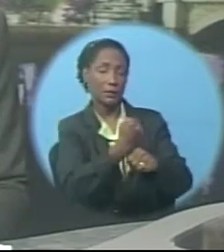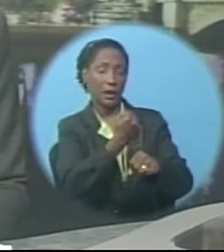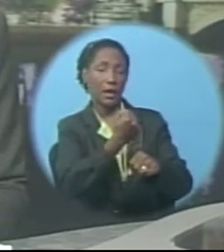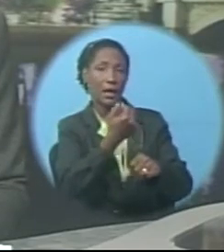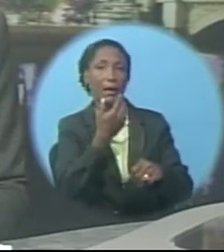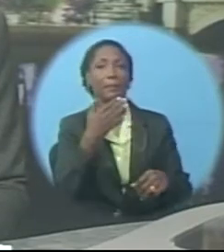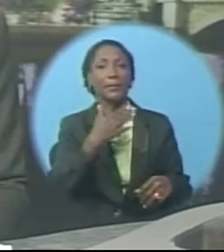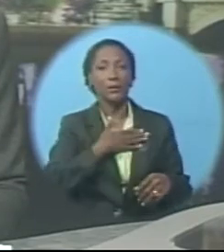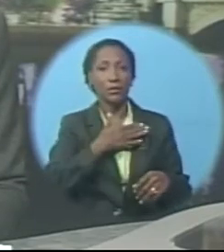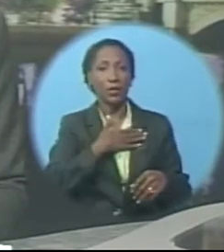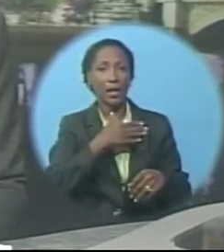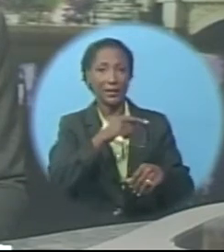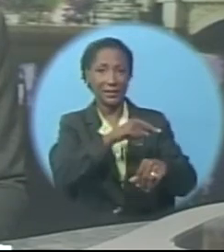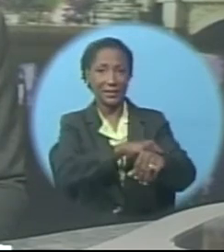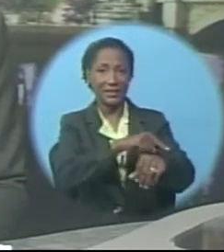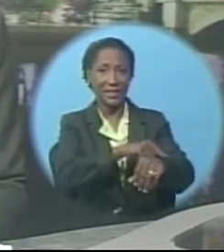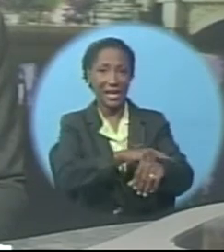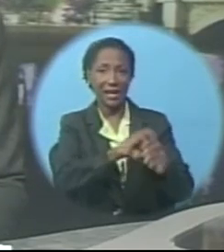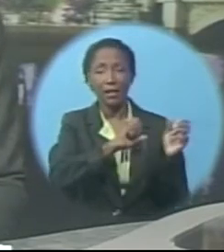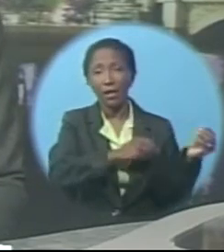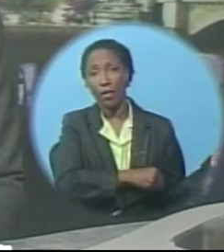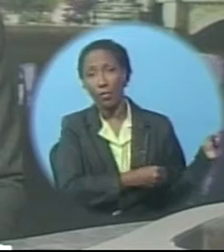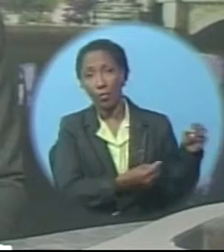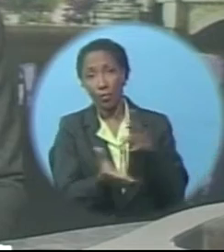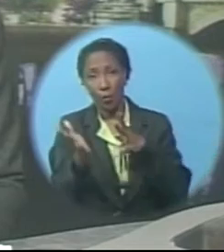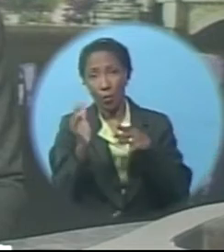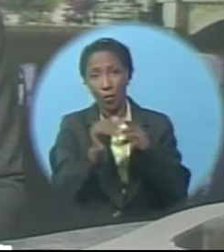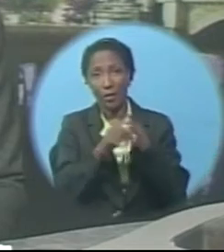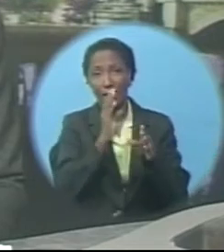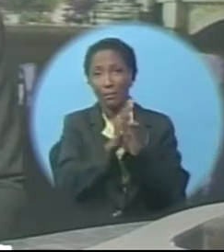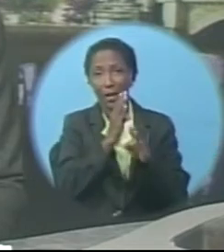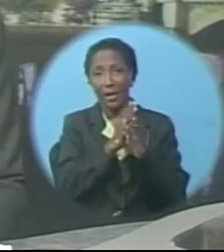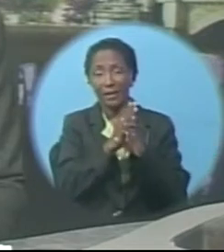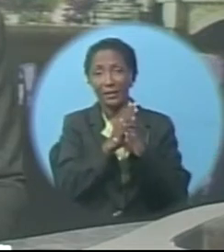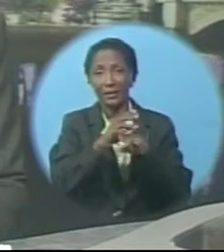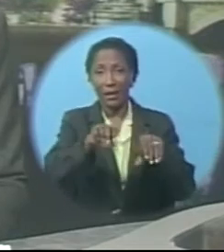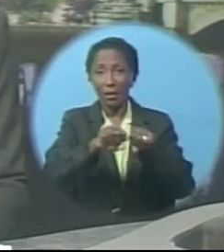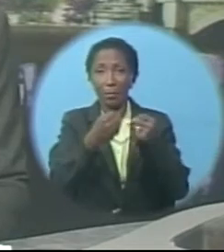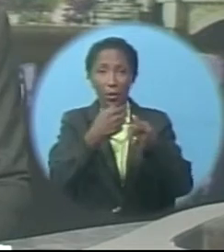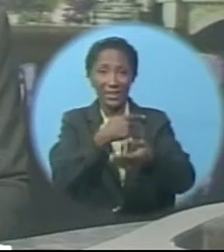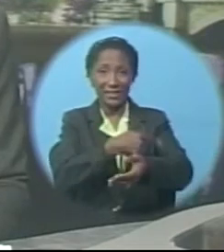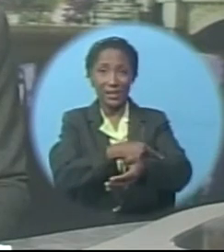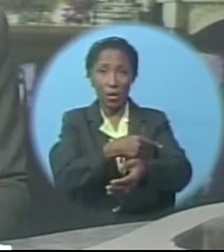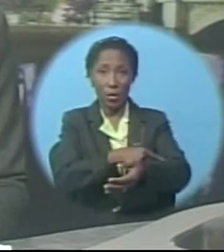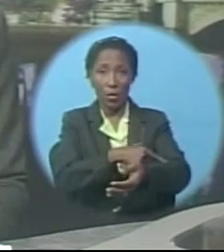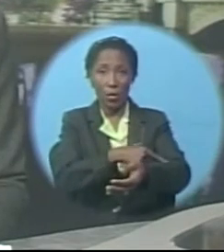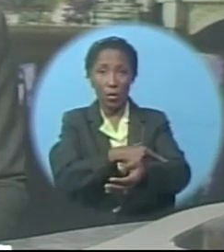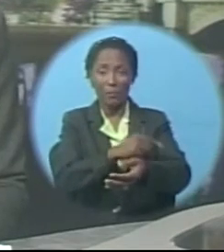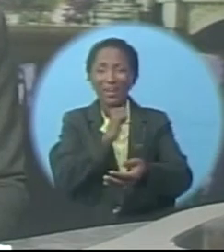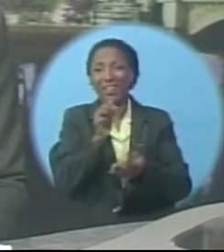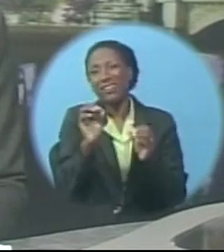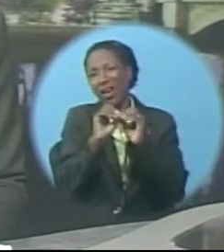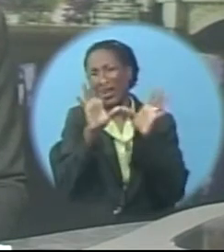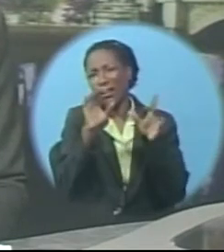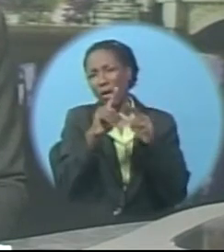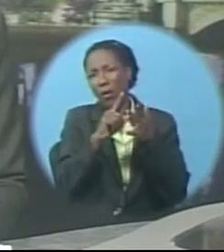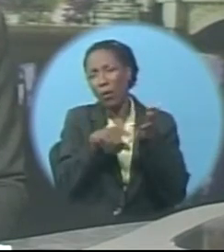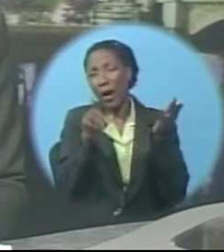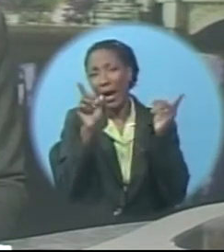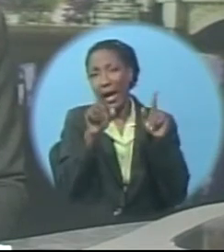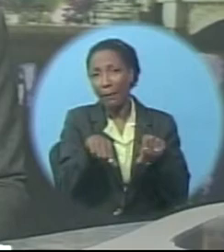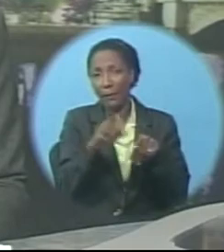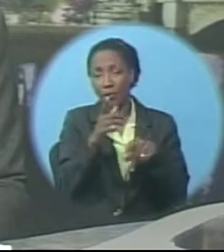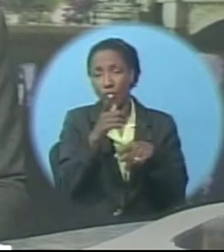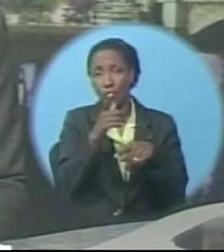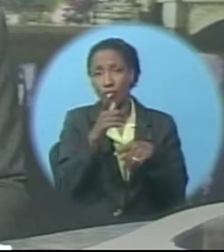thrown from the bus, breaking his arm in the fall. Now, it's not clear what happened to the perpetrator. The driver of the bus took the student to the University